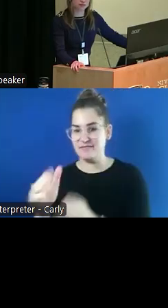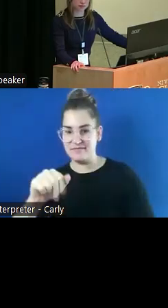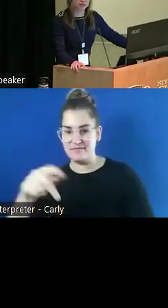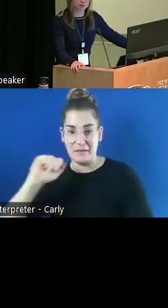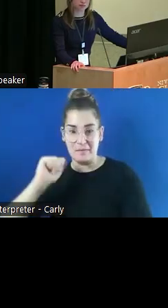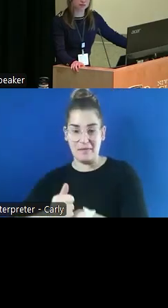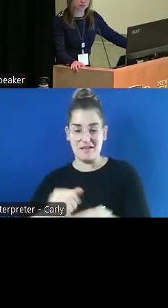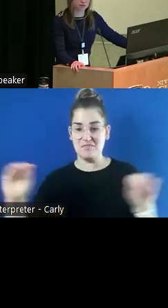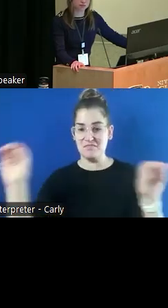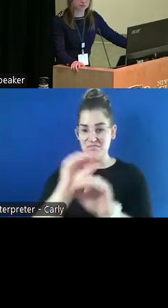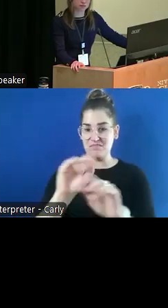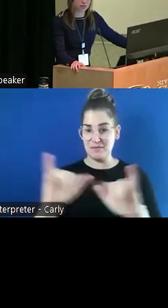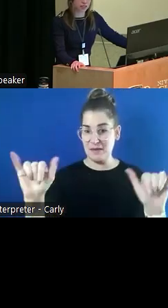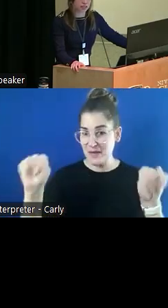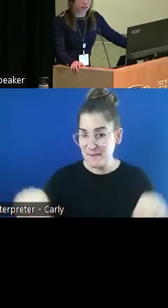app-based approaches?